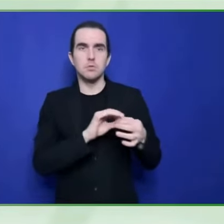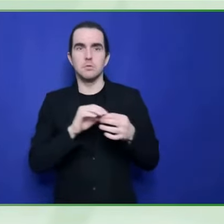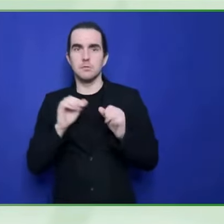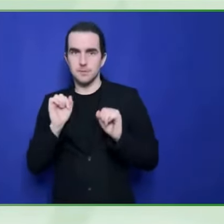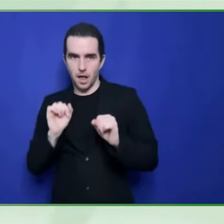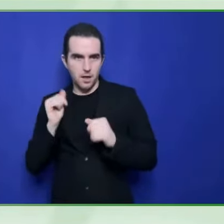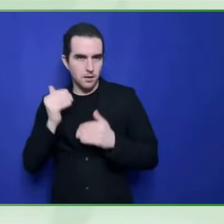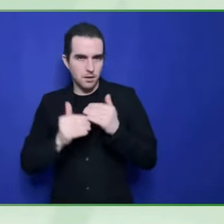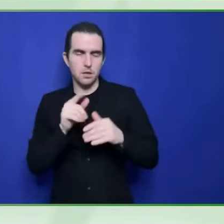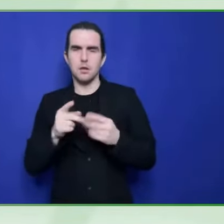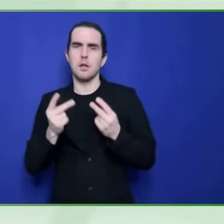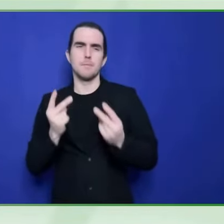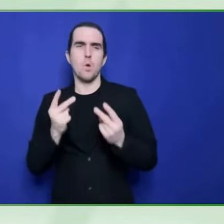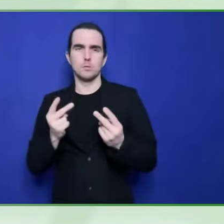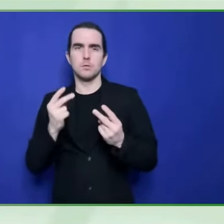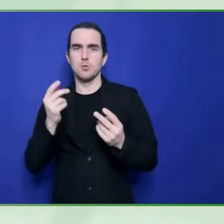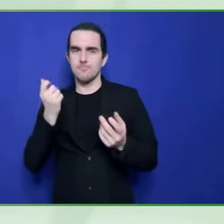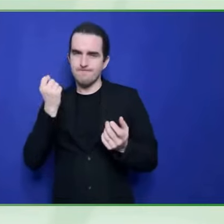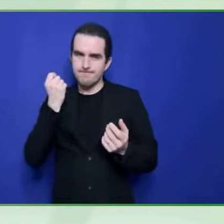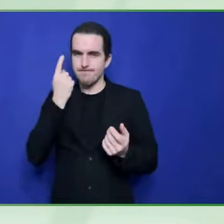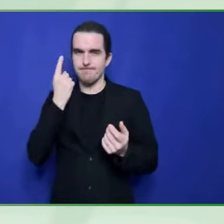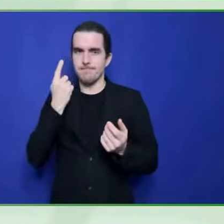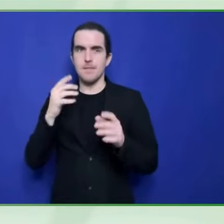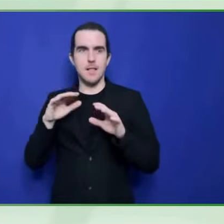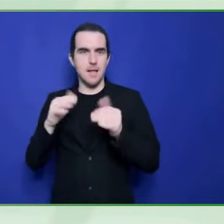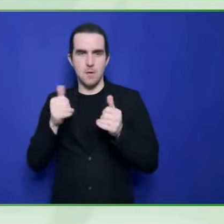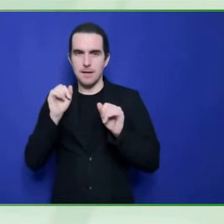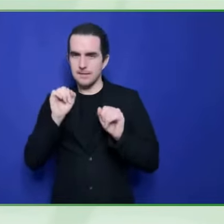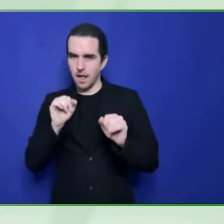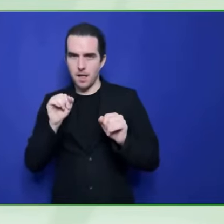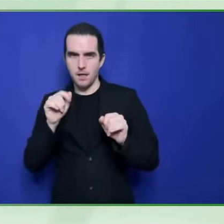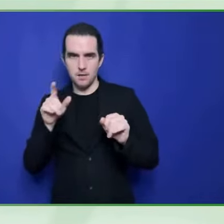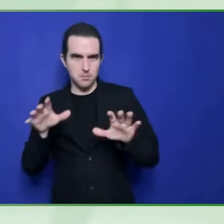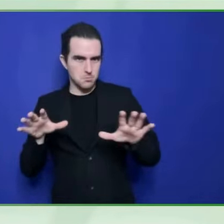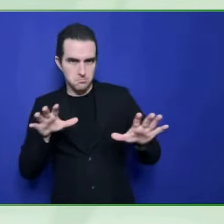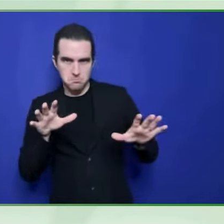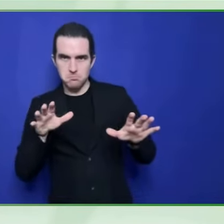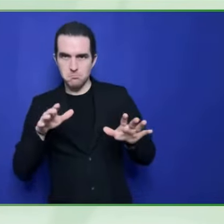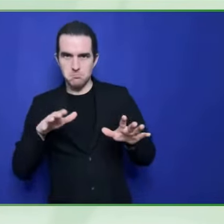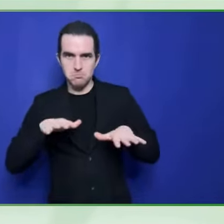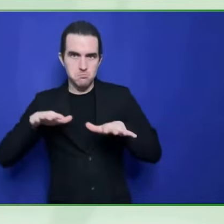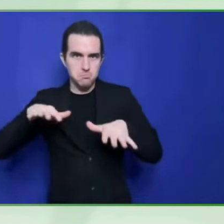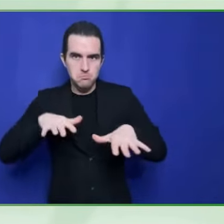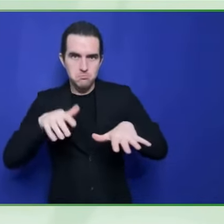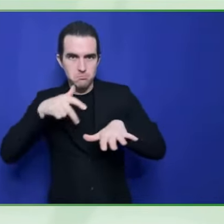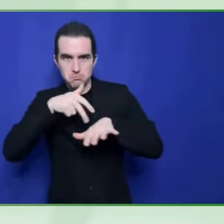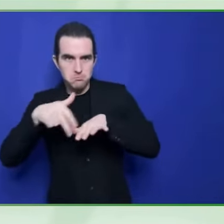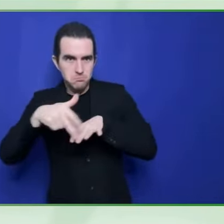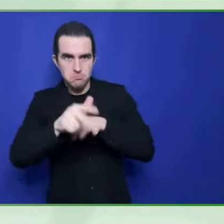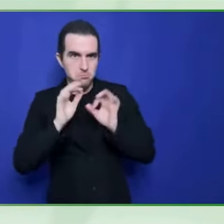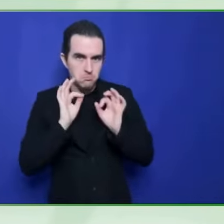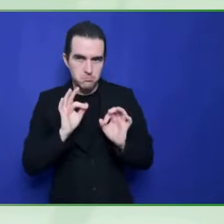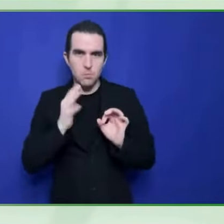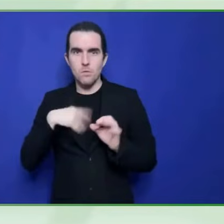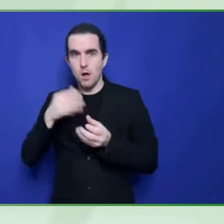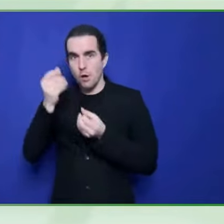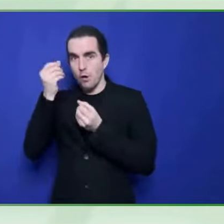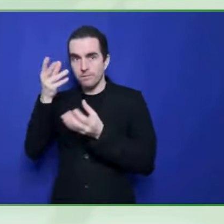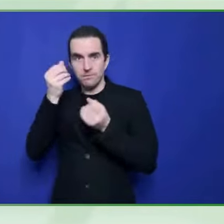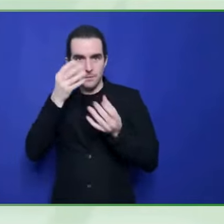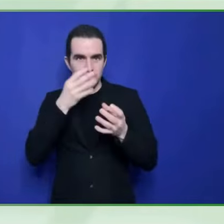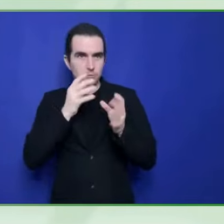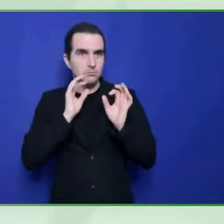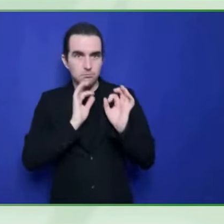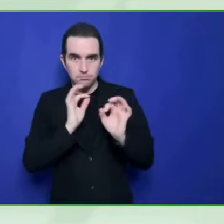So Open Sidewalk produces this pedestrian network graph, and it includes sidewalks, crossings, and how they